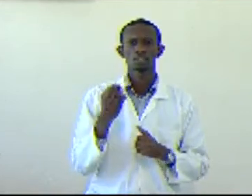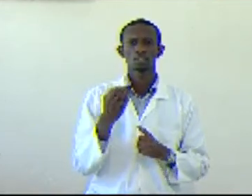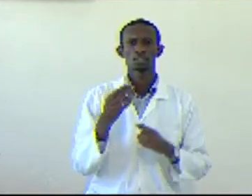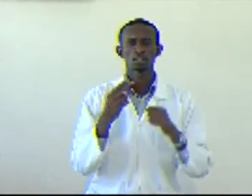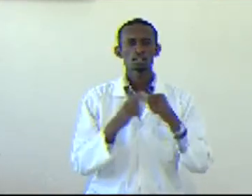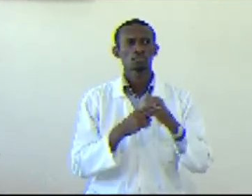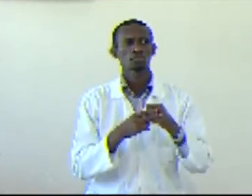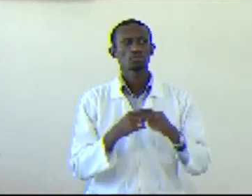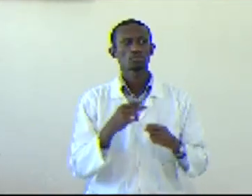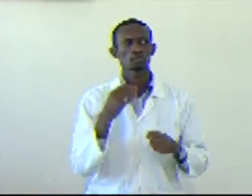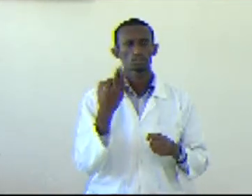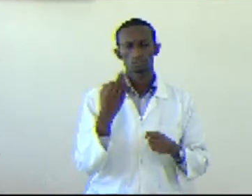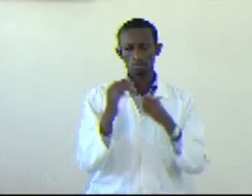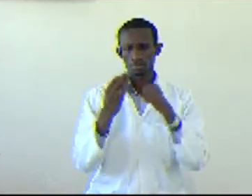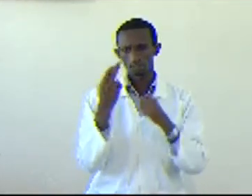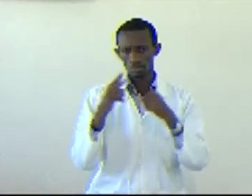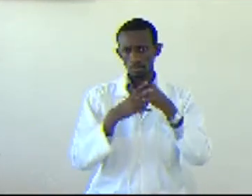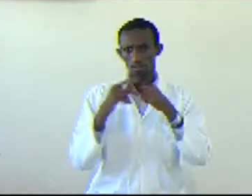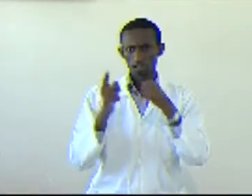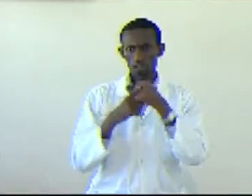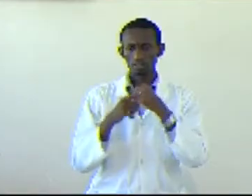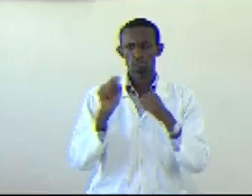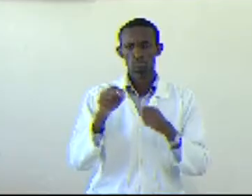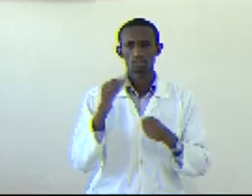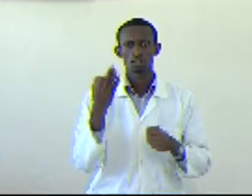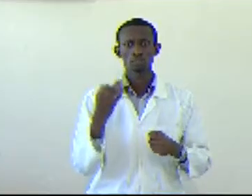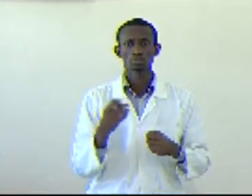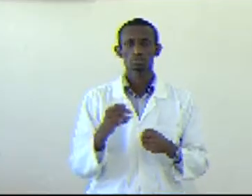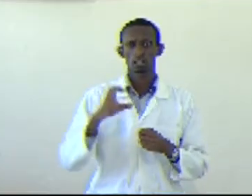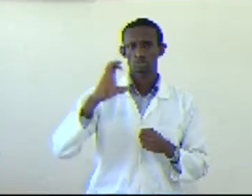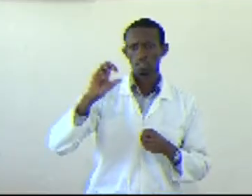73.3 centimeters. When resistor of 9.5 ohm